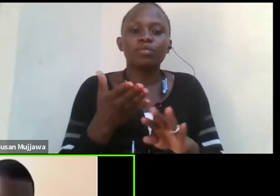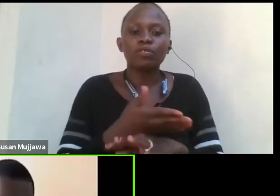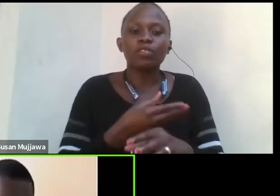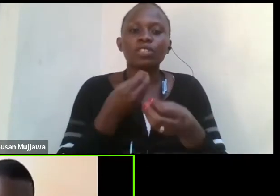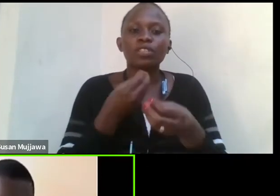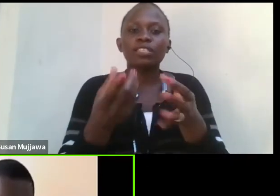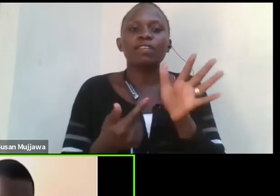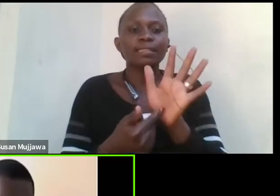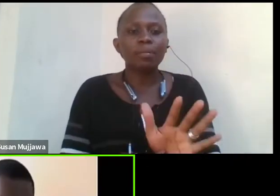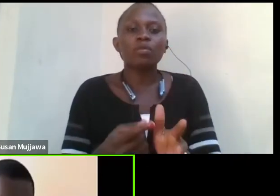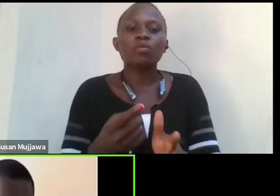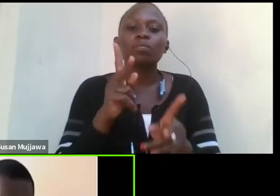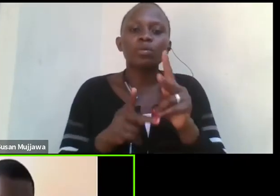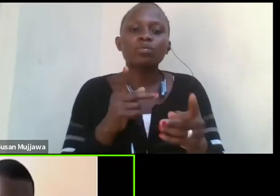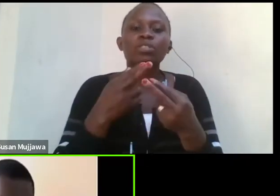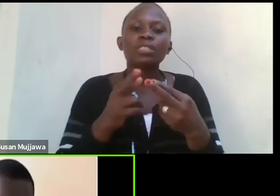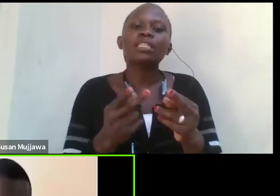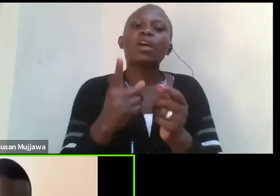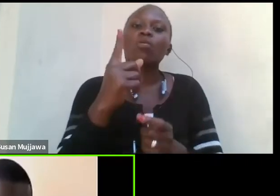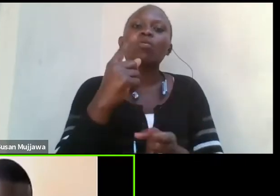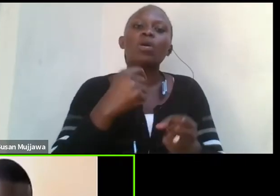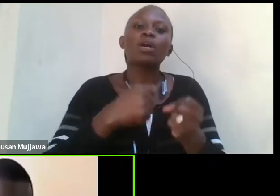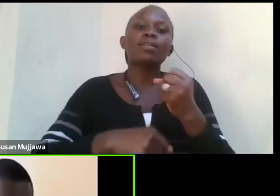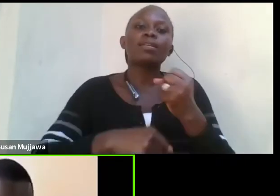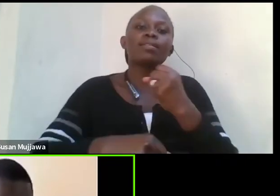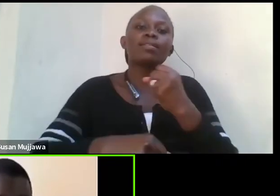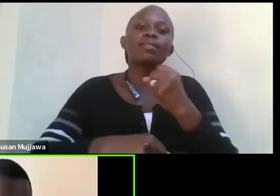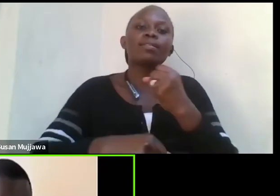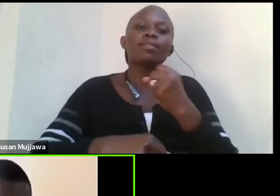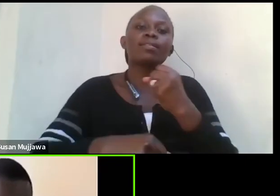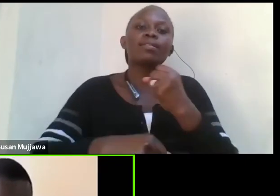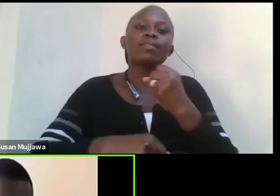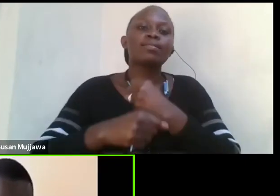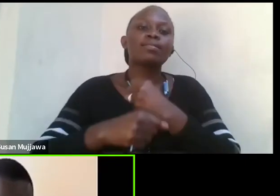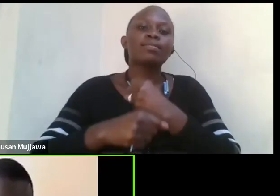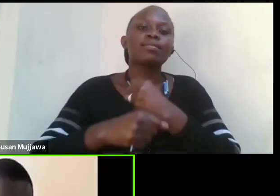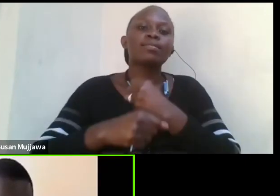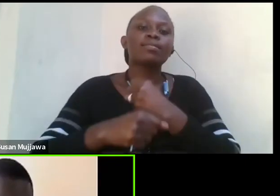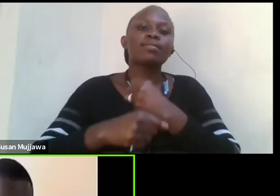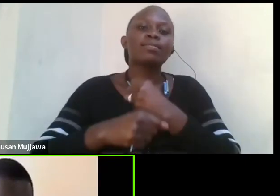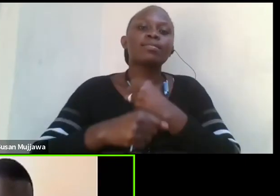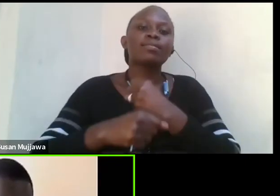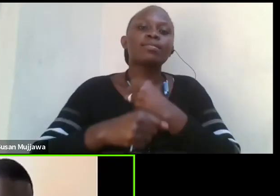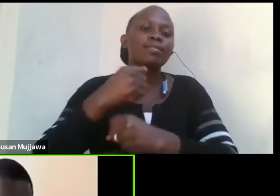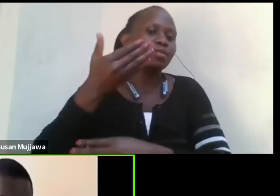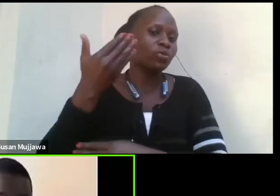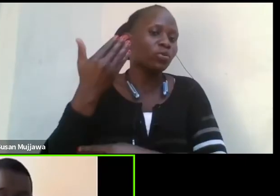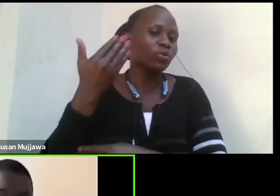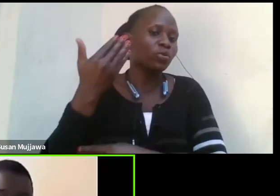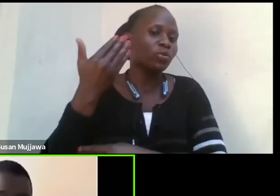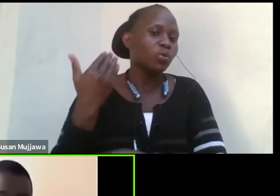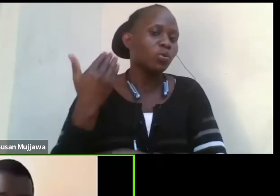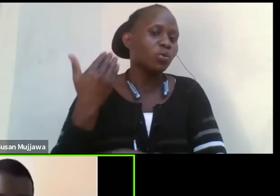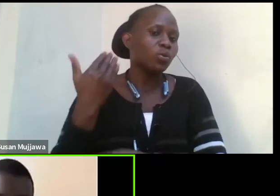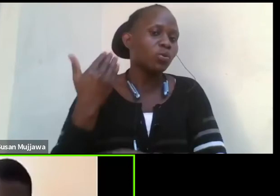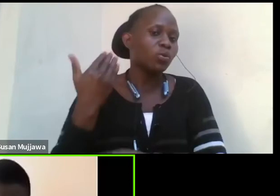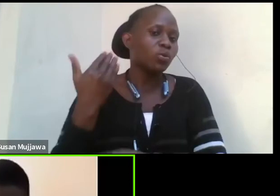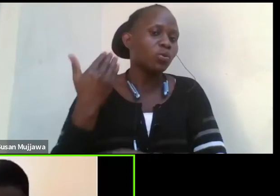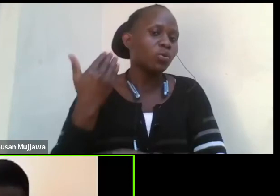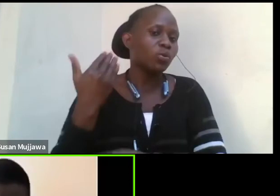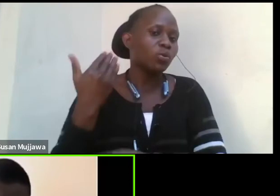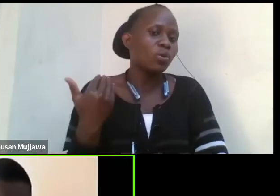year ago during COVID and are doing potato crisps and are now supplying a lot of the major supermarkets we have here. The people who started a year